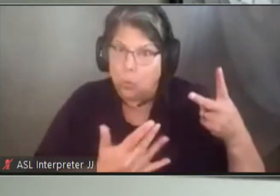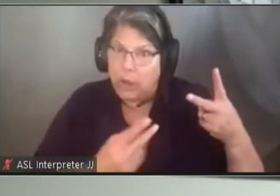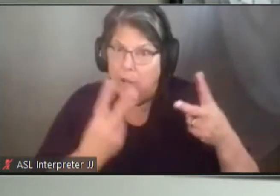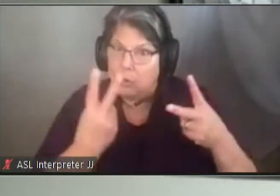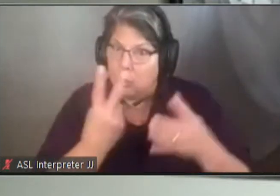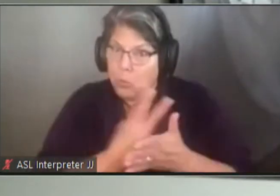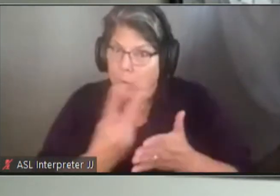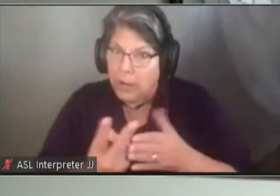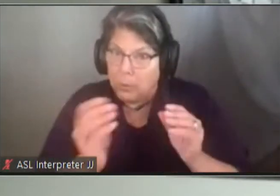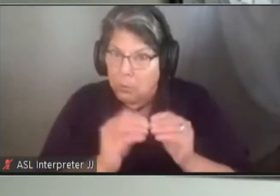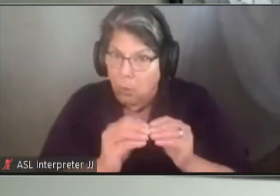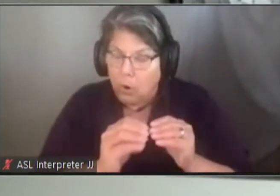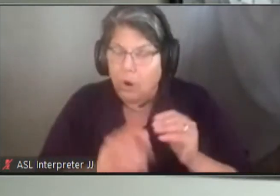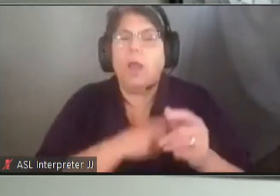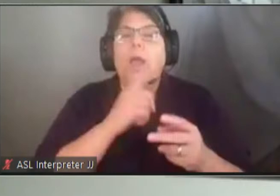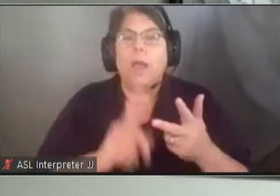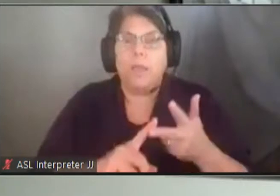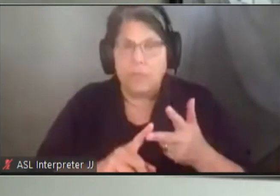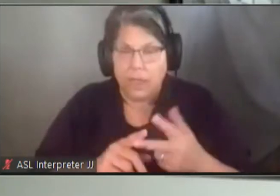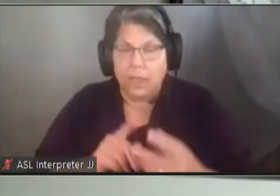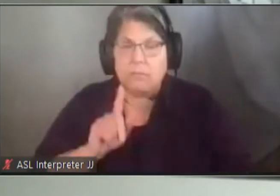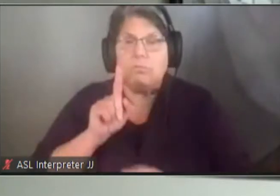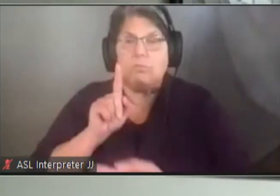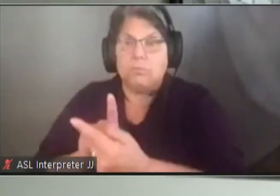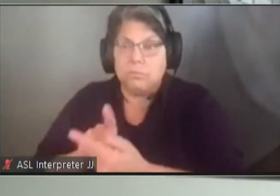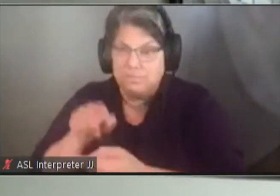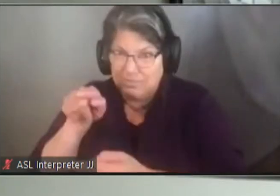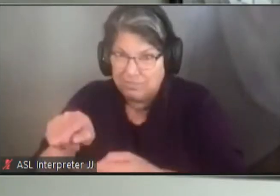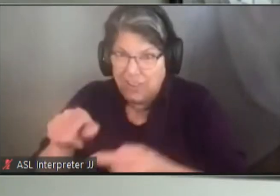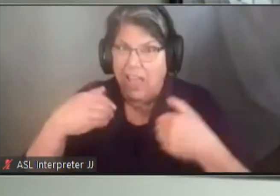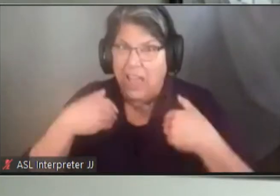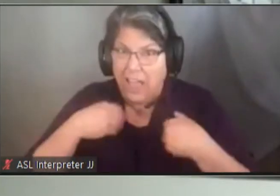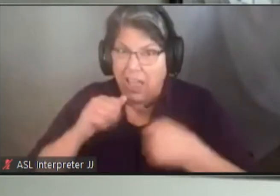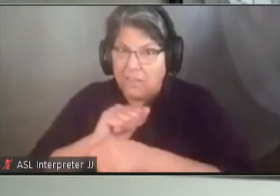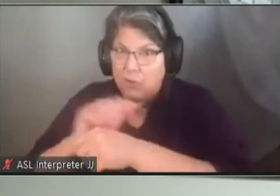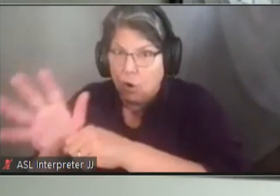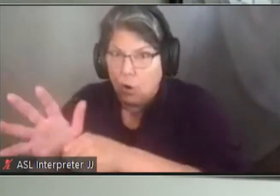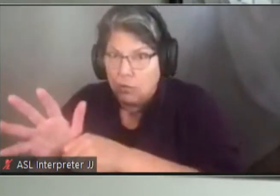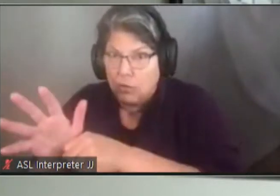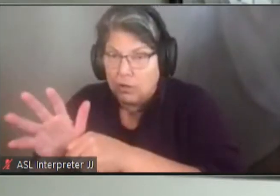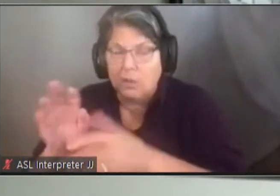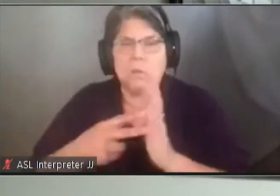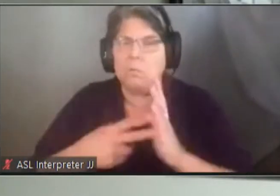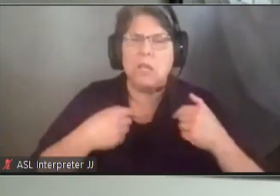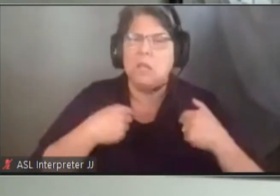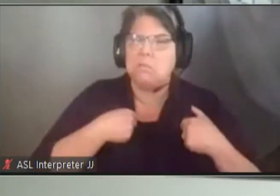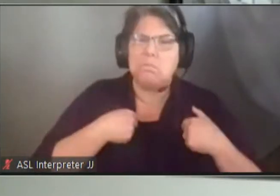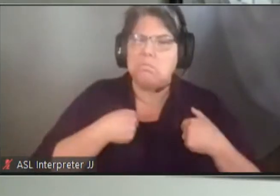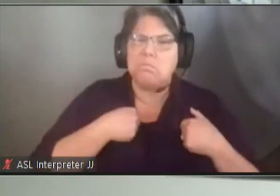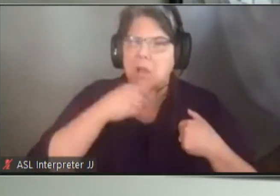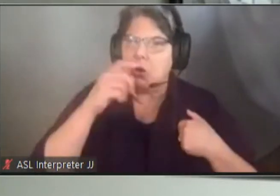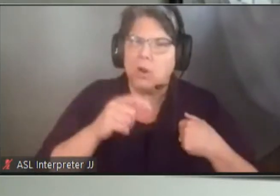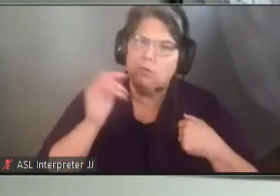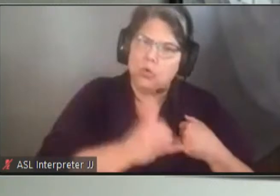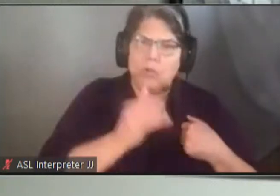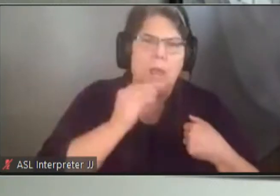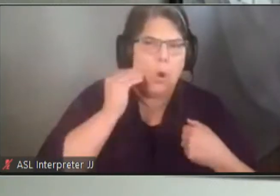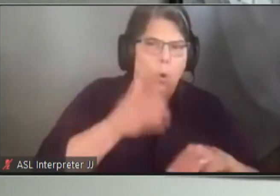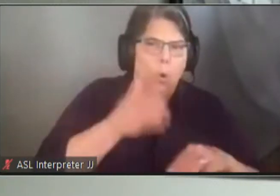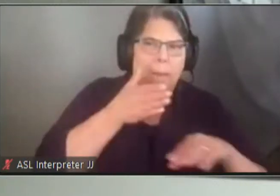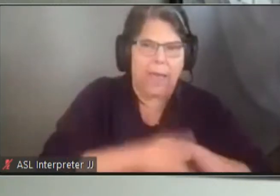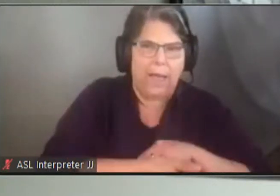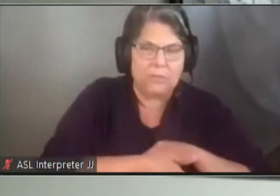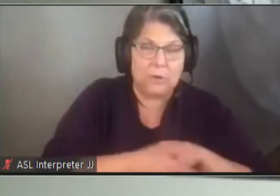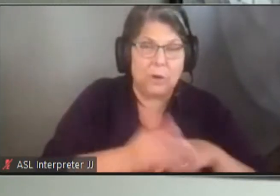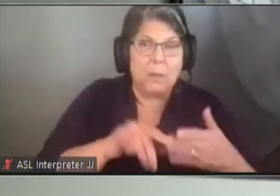with someone who is ill with COVID, you do not have to be quarantined, but that only lasts for